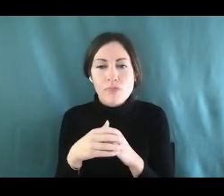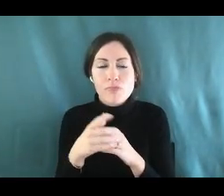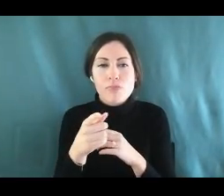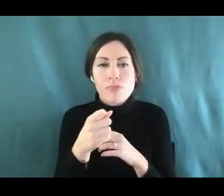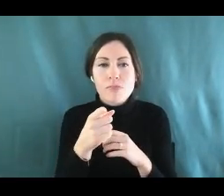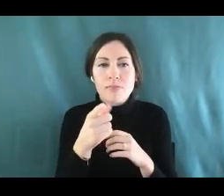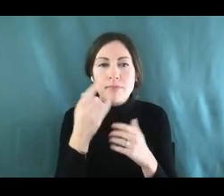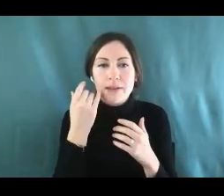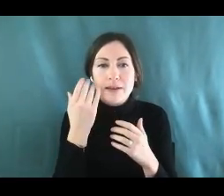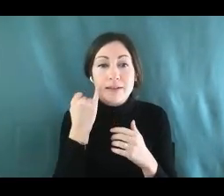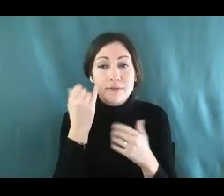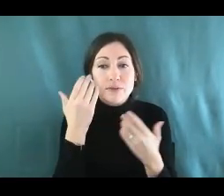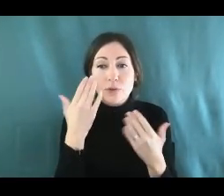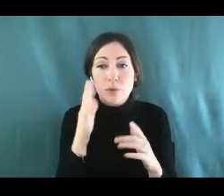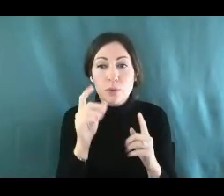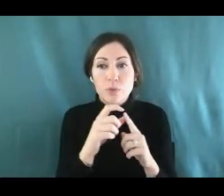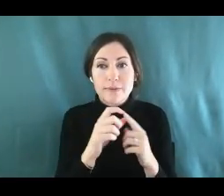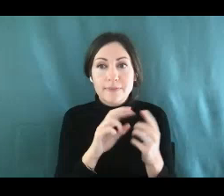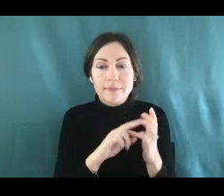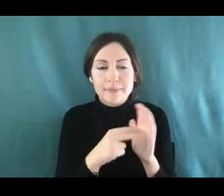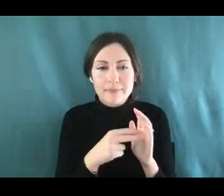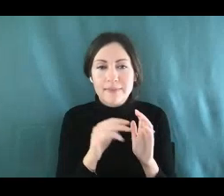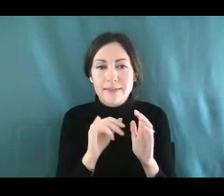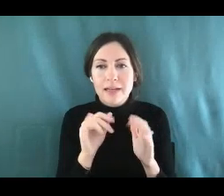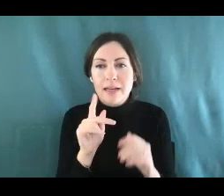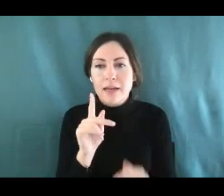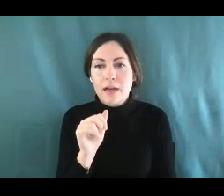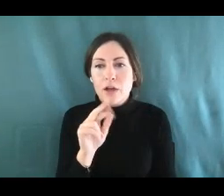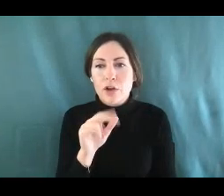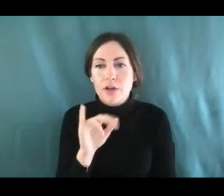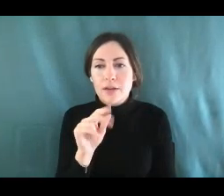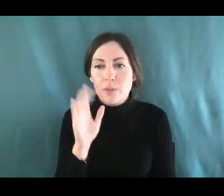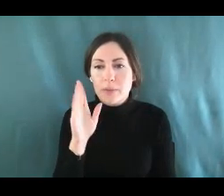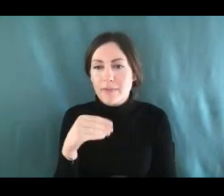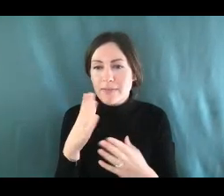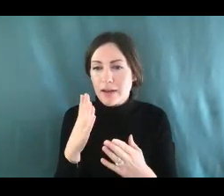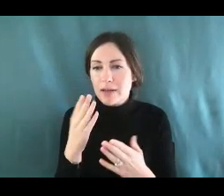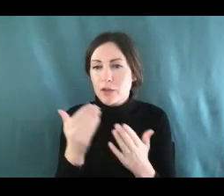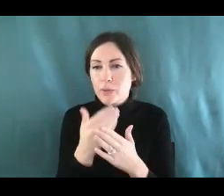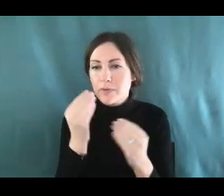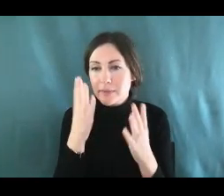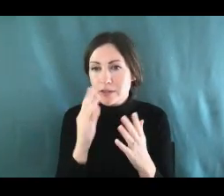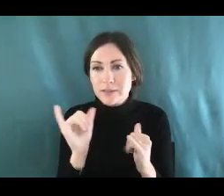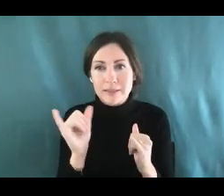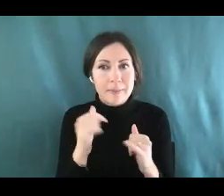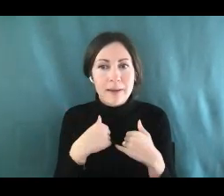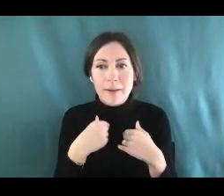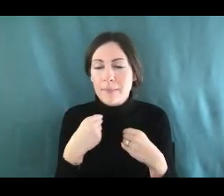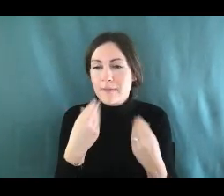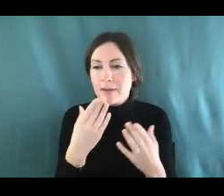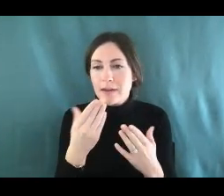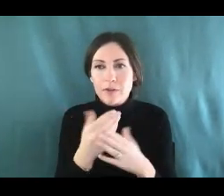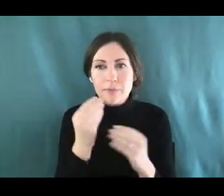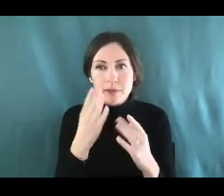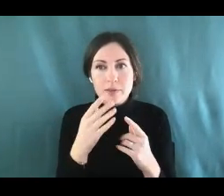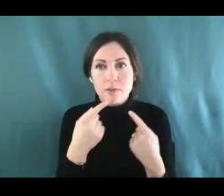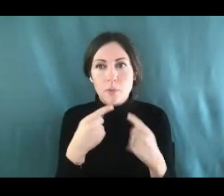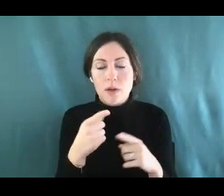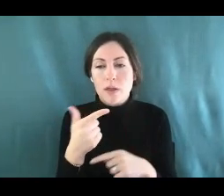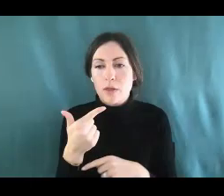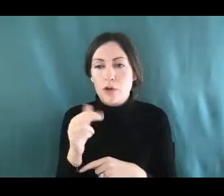as we go throughout. Just like Karina will be providing updates, I will be providing updates as the grant goes forward to